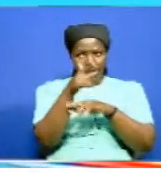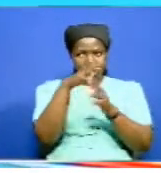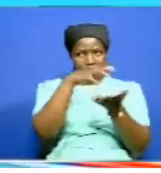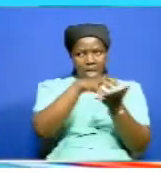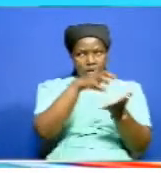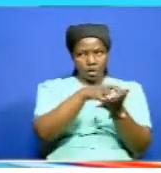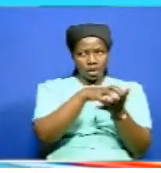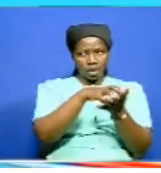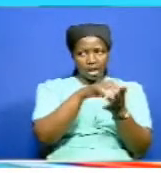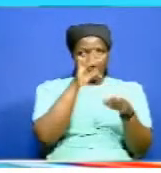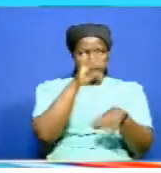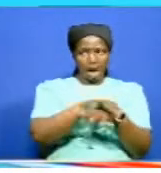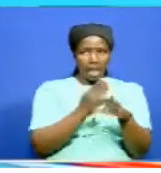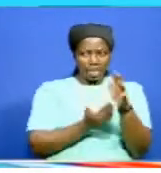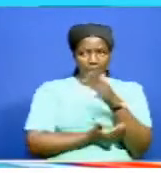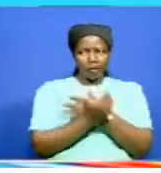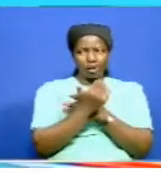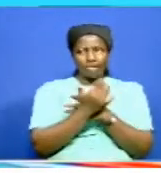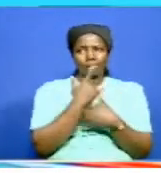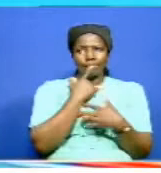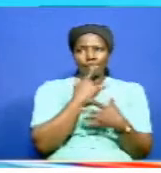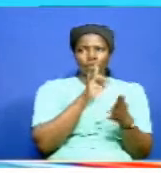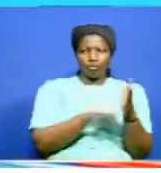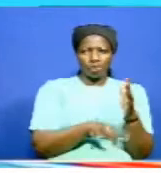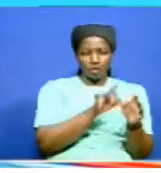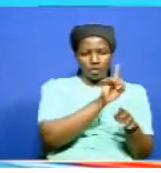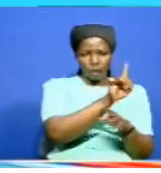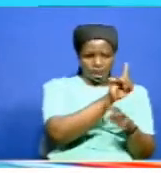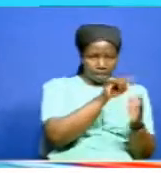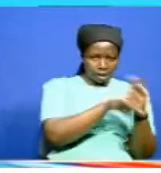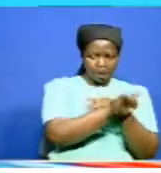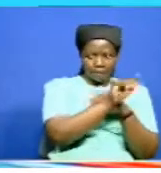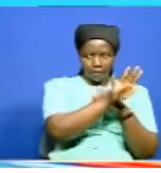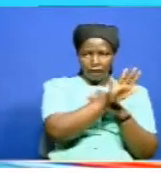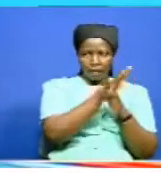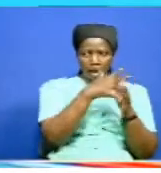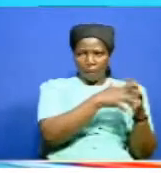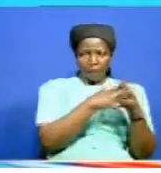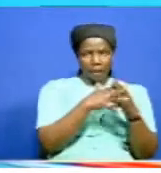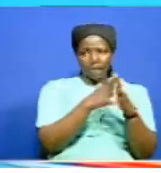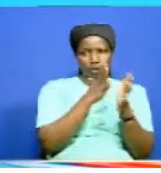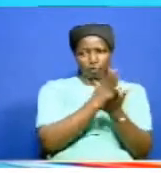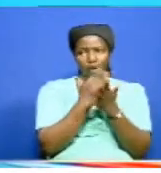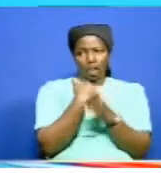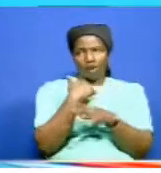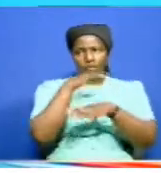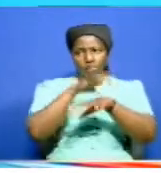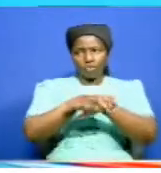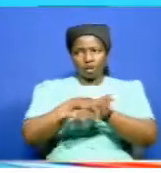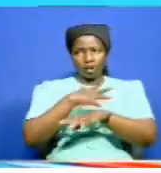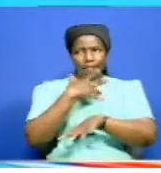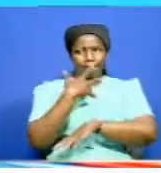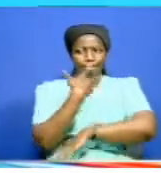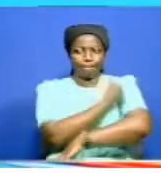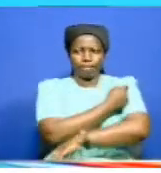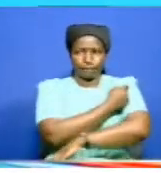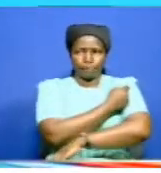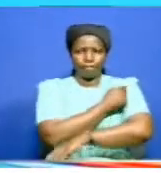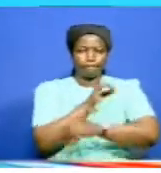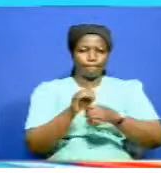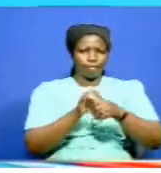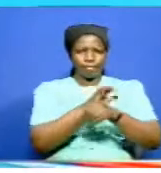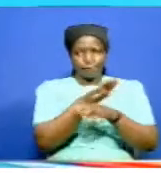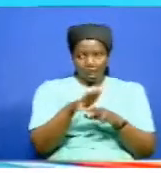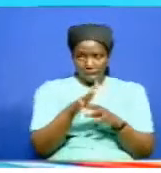and talking about 1 in every 5 Americans have been able to get a COVID vaccine jab. But looking